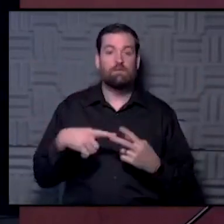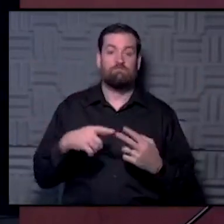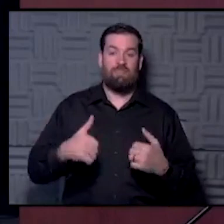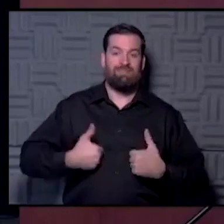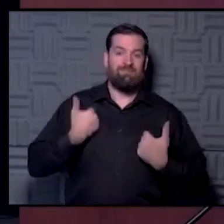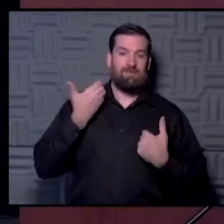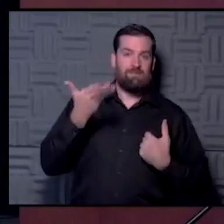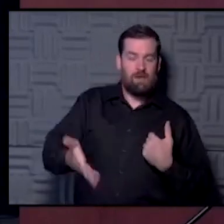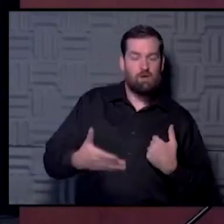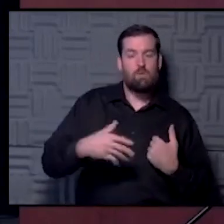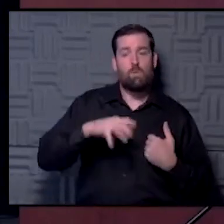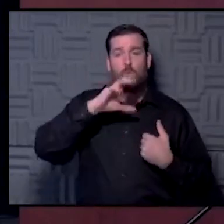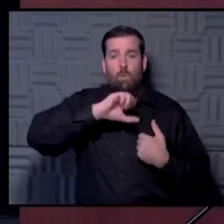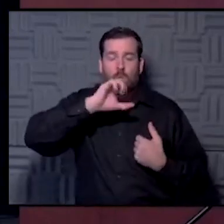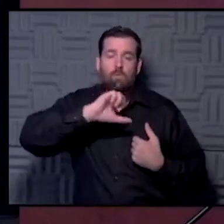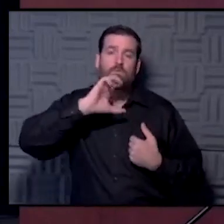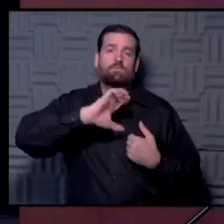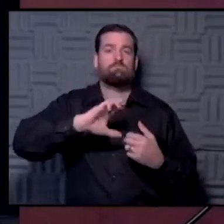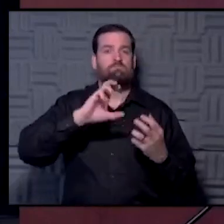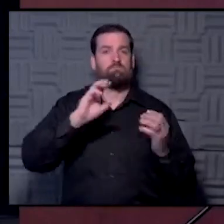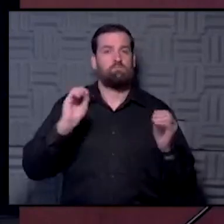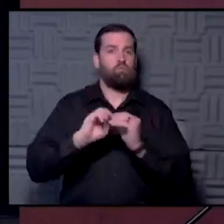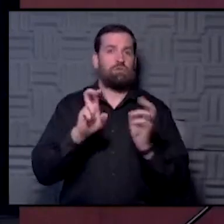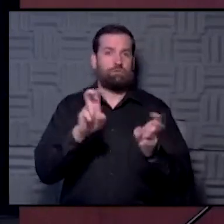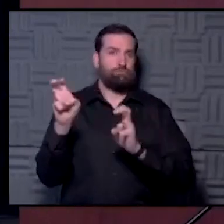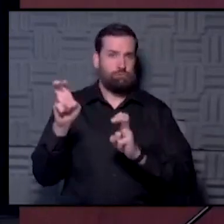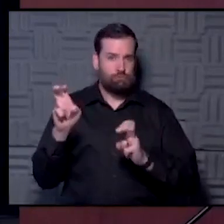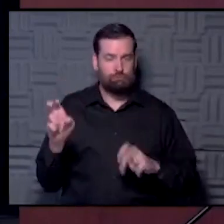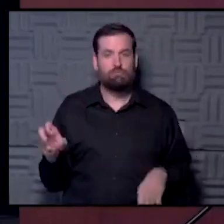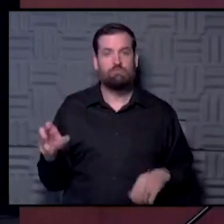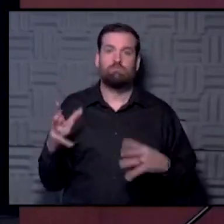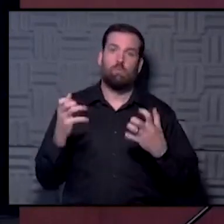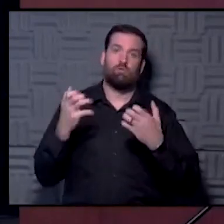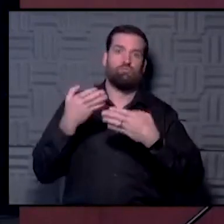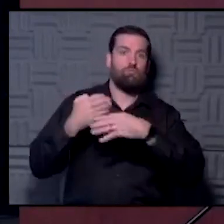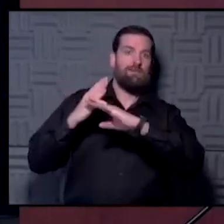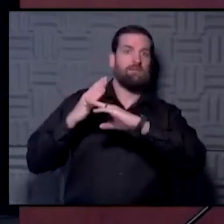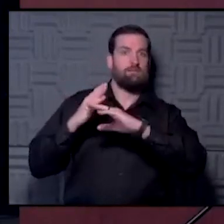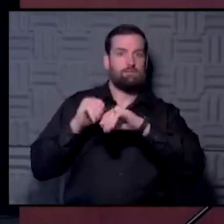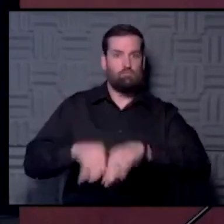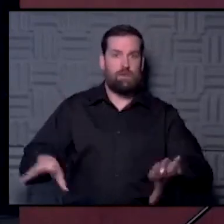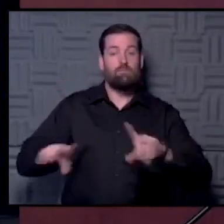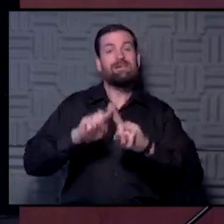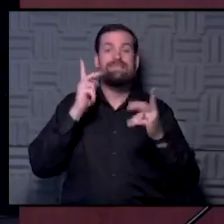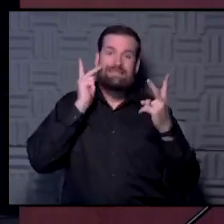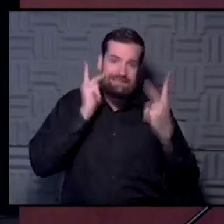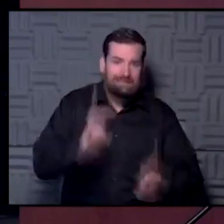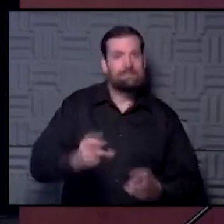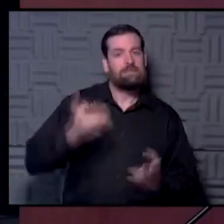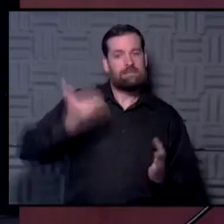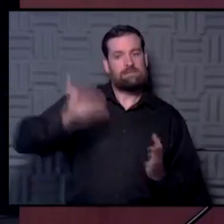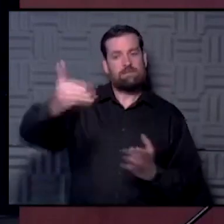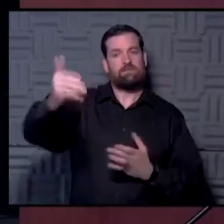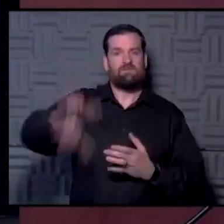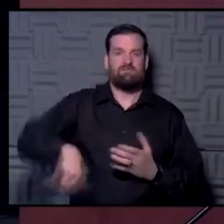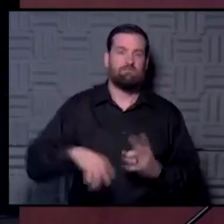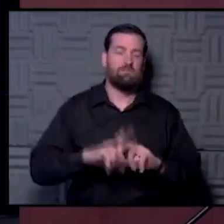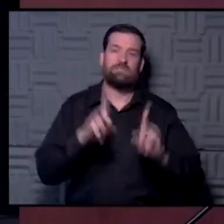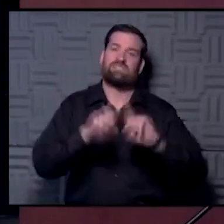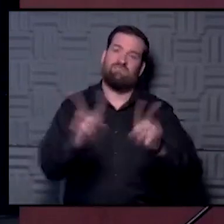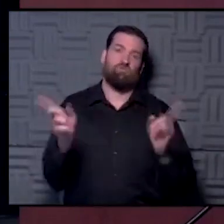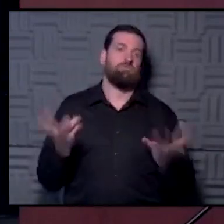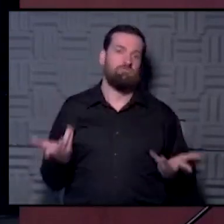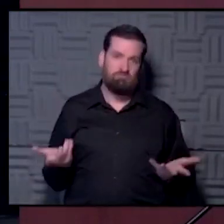facility who are elderly with more chronic conditions. So we want to do everything we can to prevent the spread there, but we're definitely still seeing that picture. It's just different maybe,